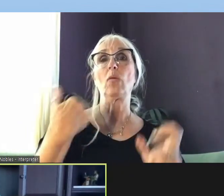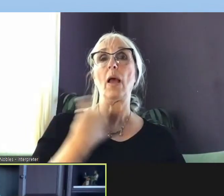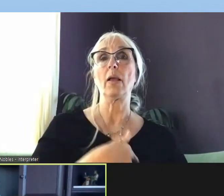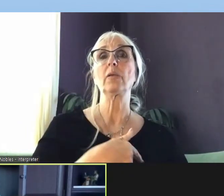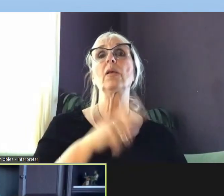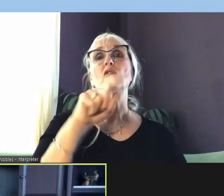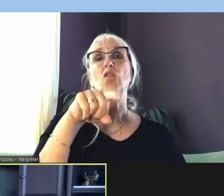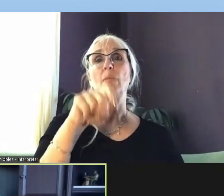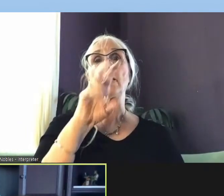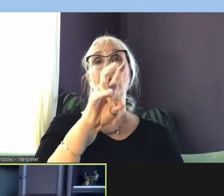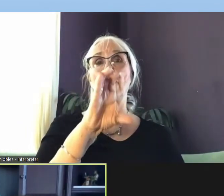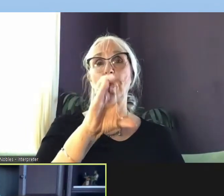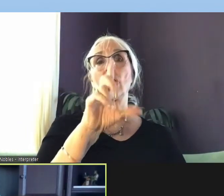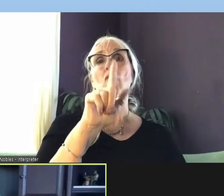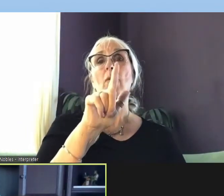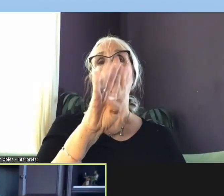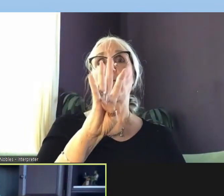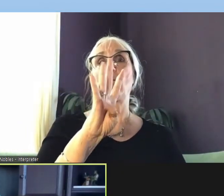of